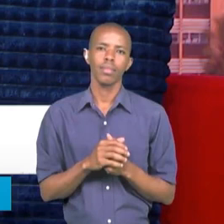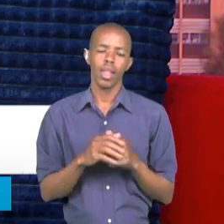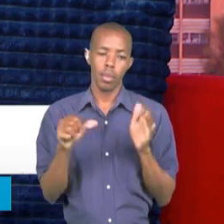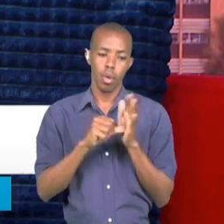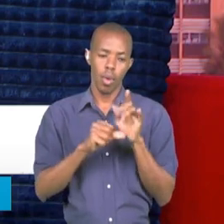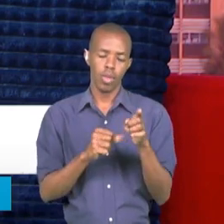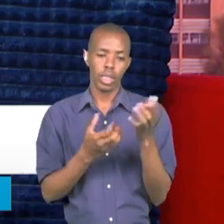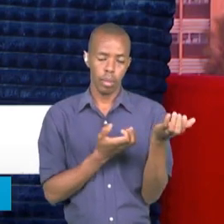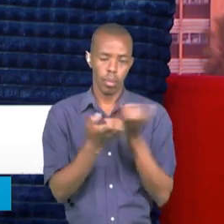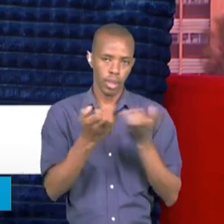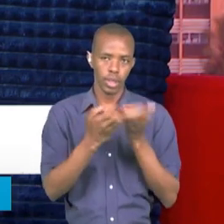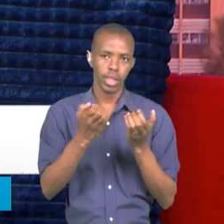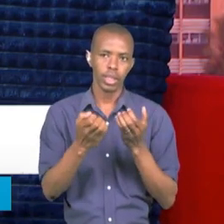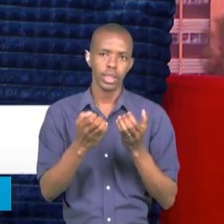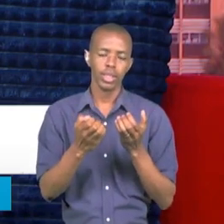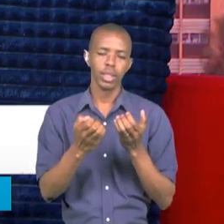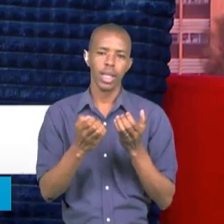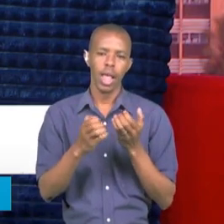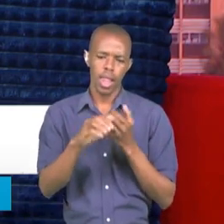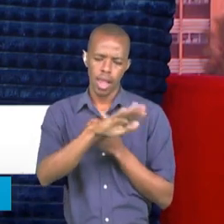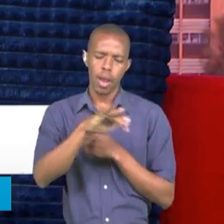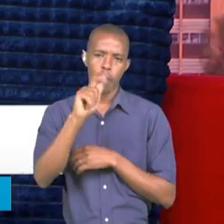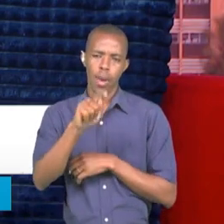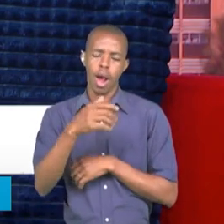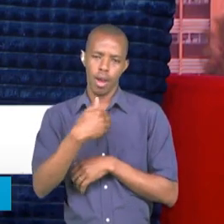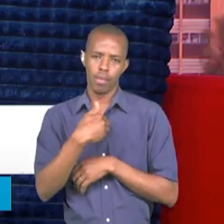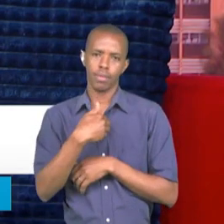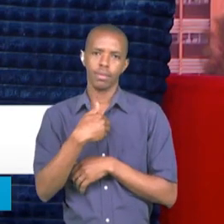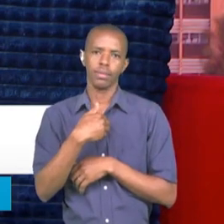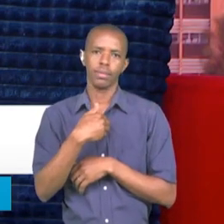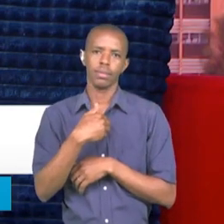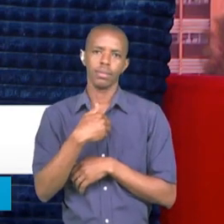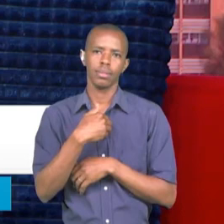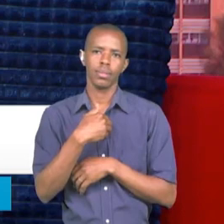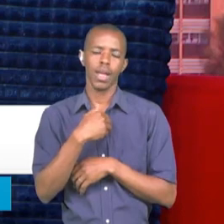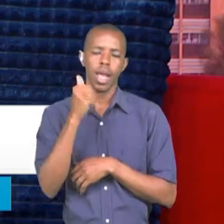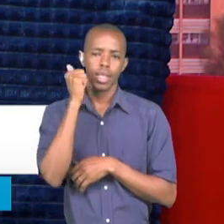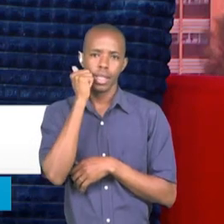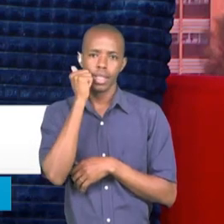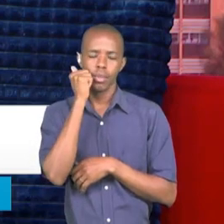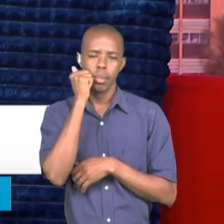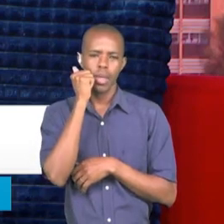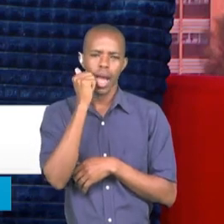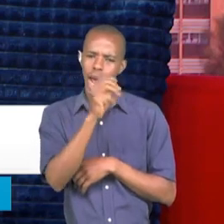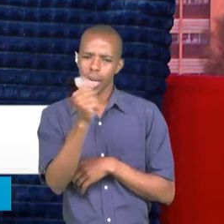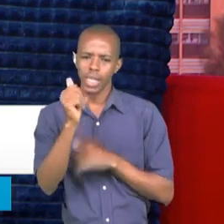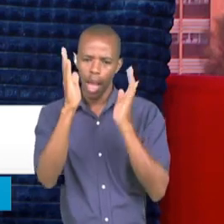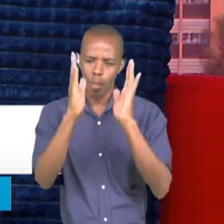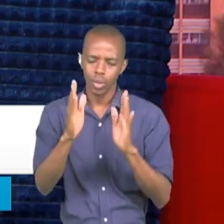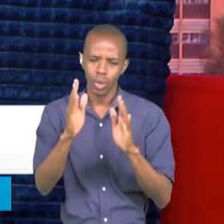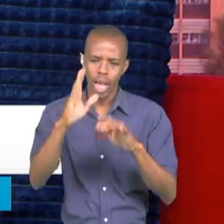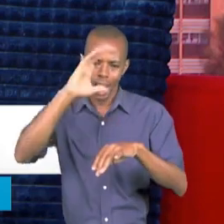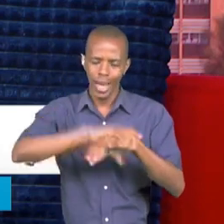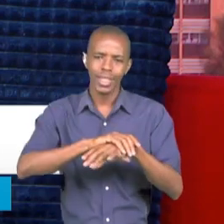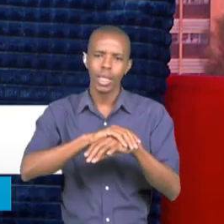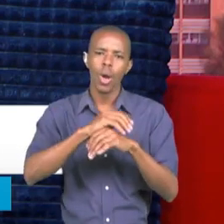kitu. It's a craft that you have it, and sadly you can't get someone to do the exact same job. Yeah. You